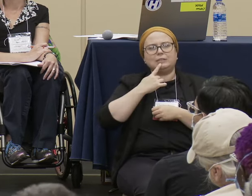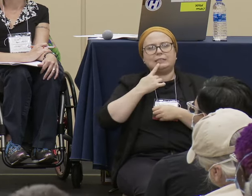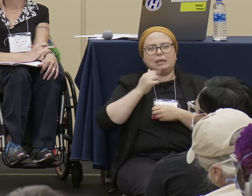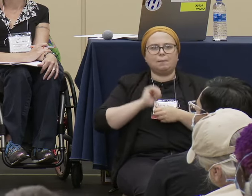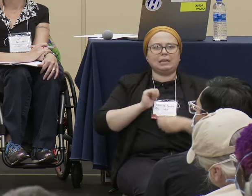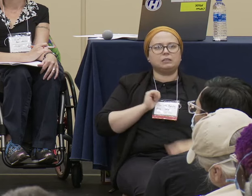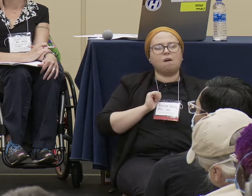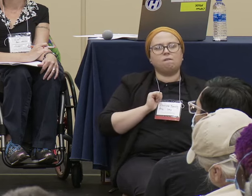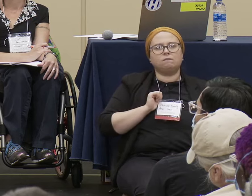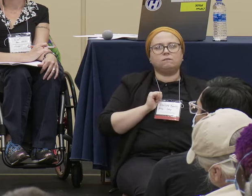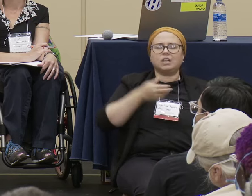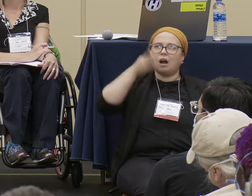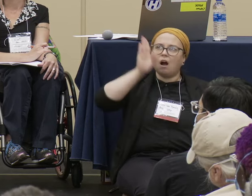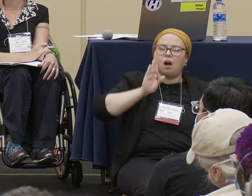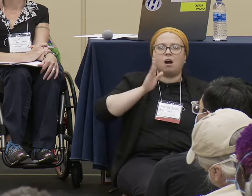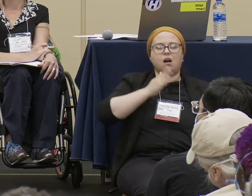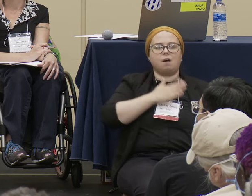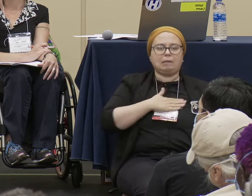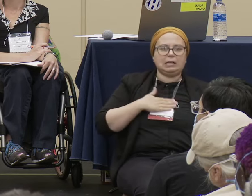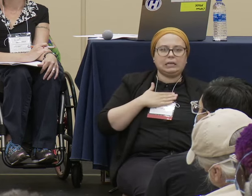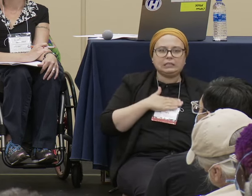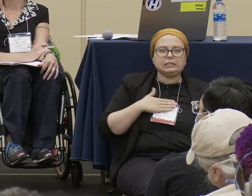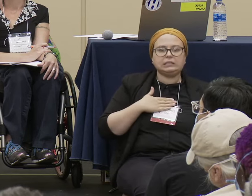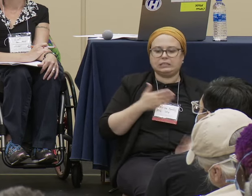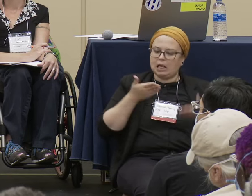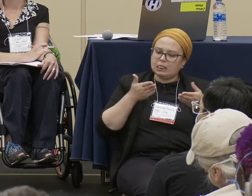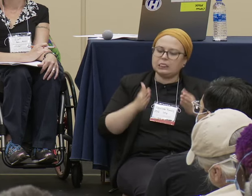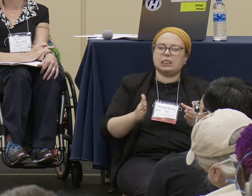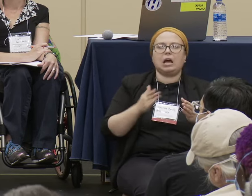God, please